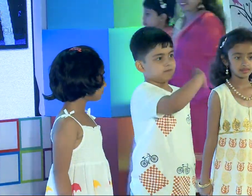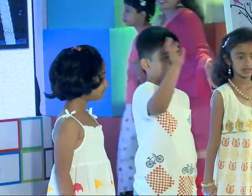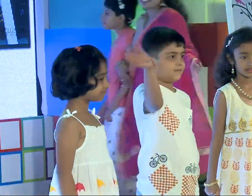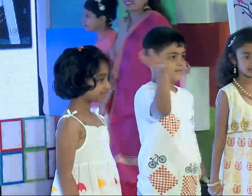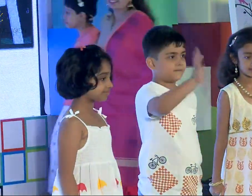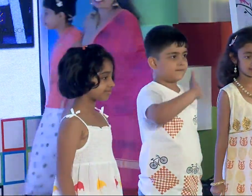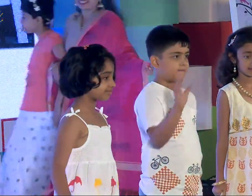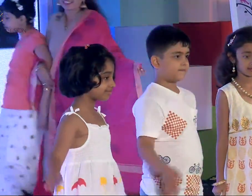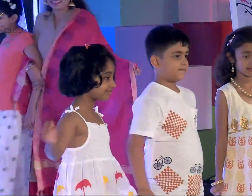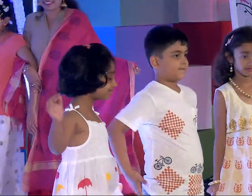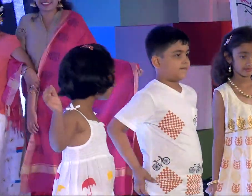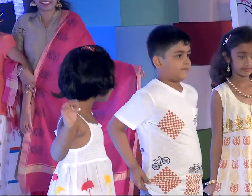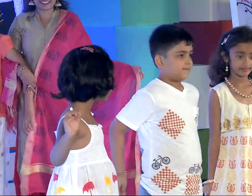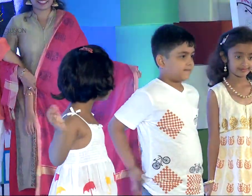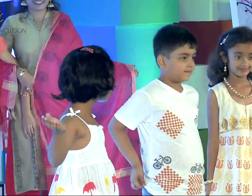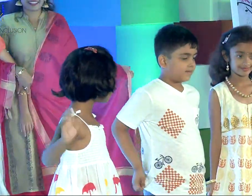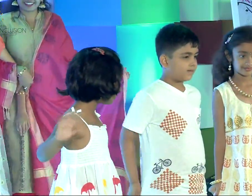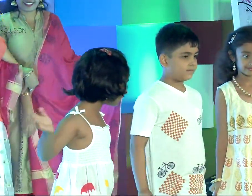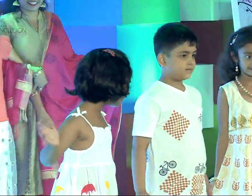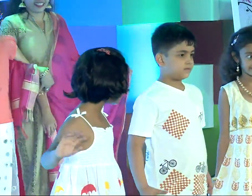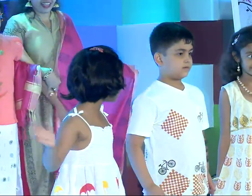Say a big hi.